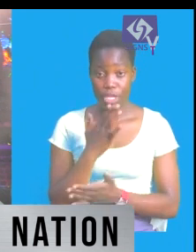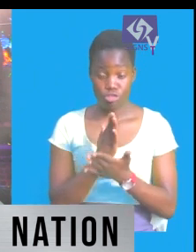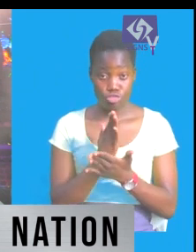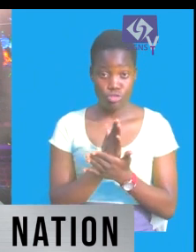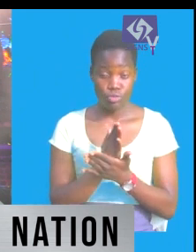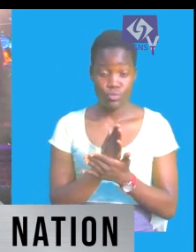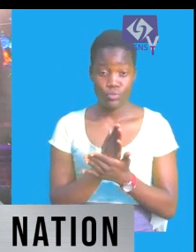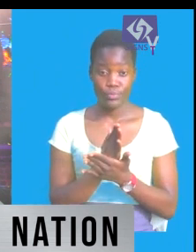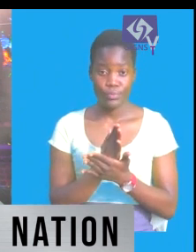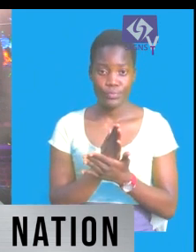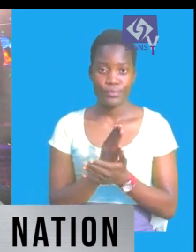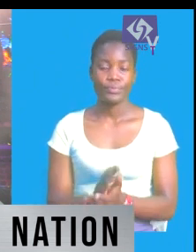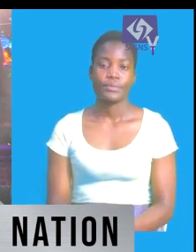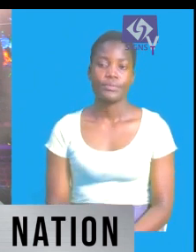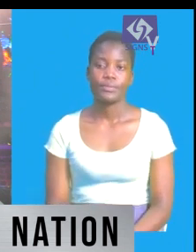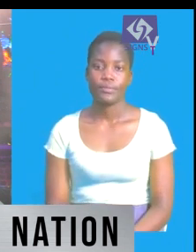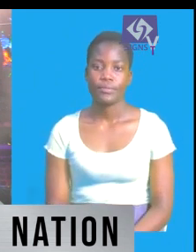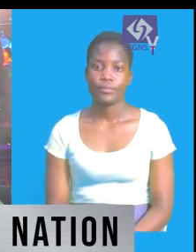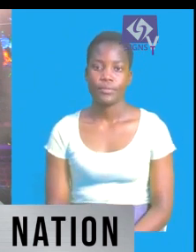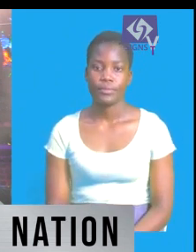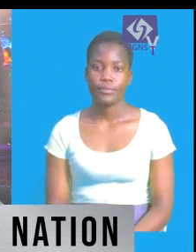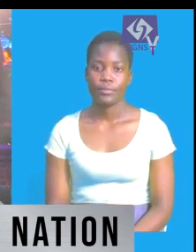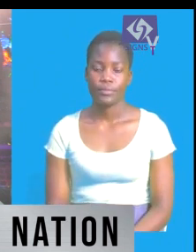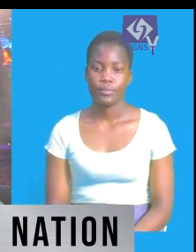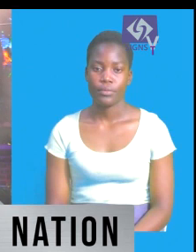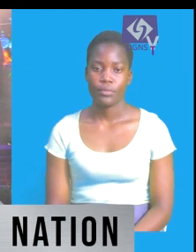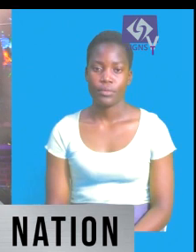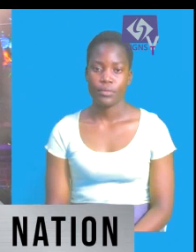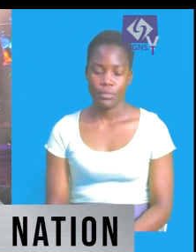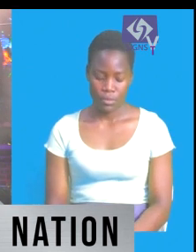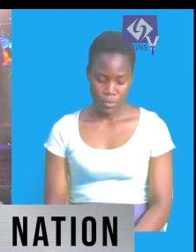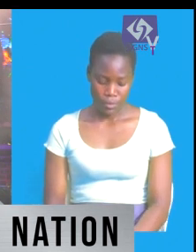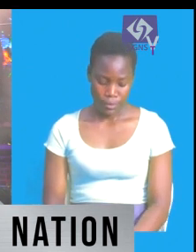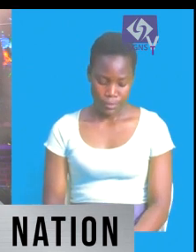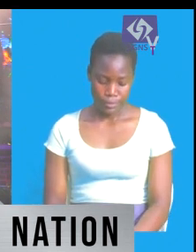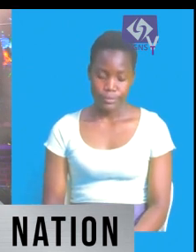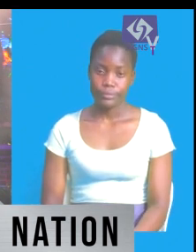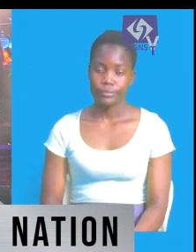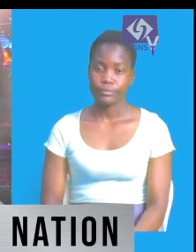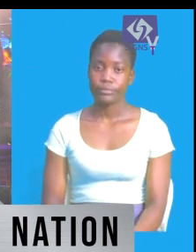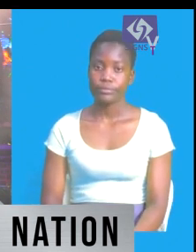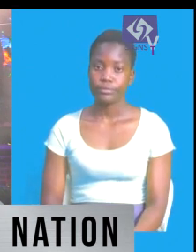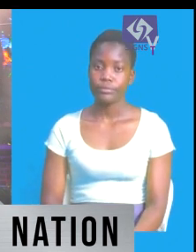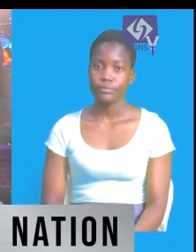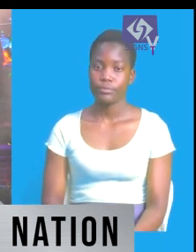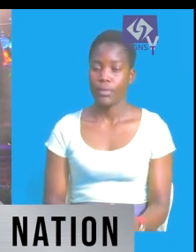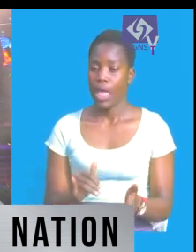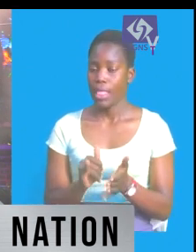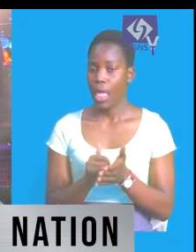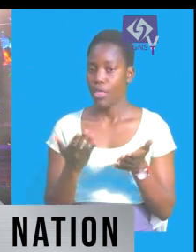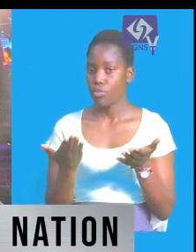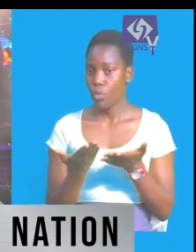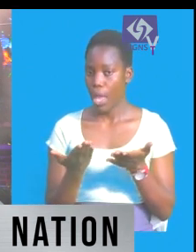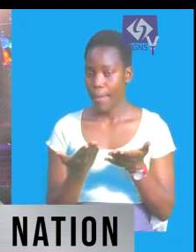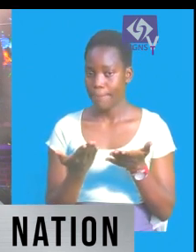matter what. Okay. Yeah, like, okay. That's where now we come in